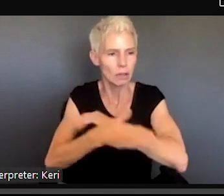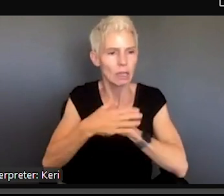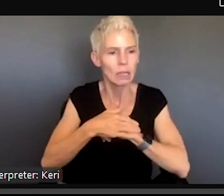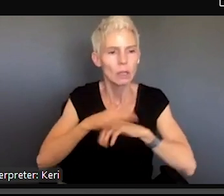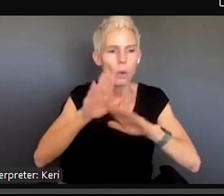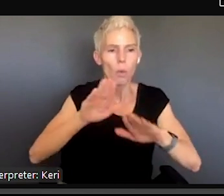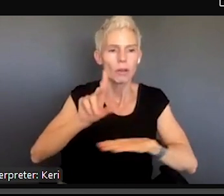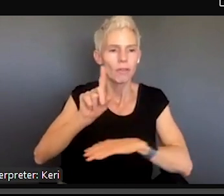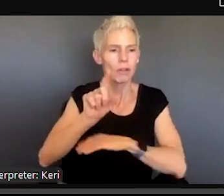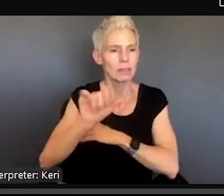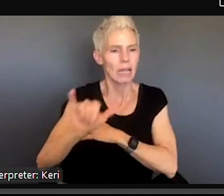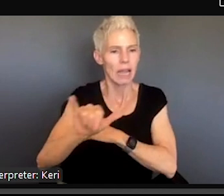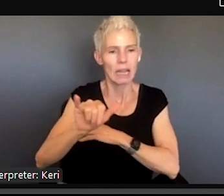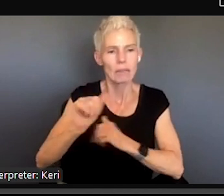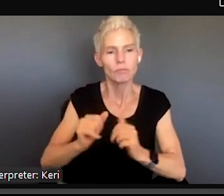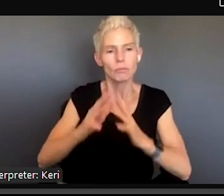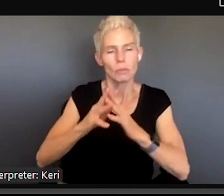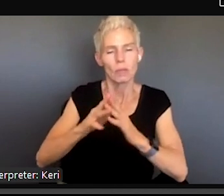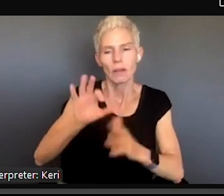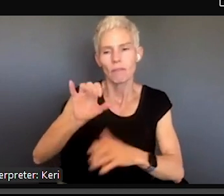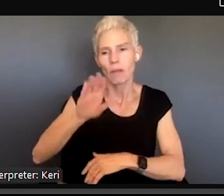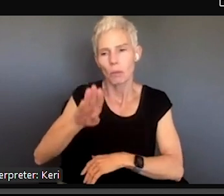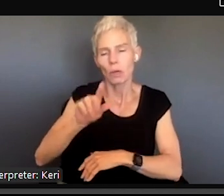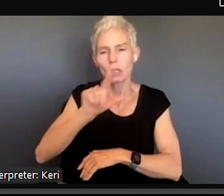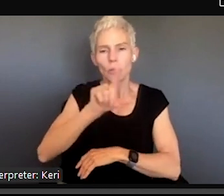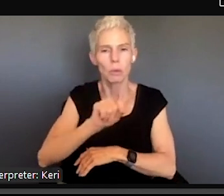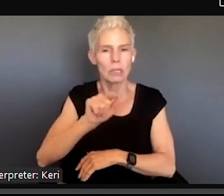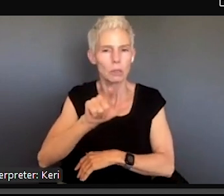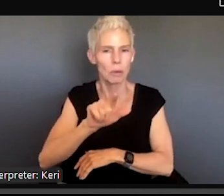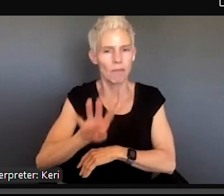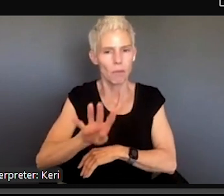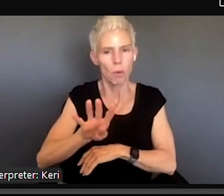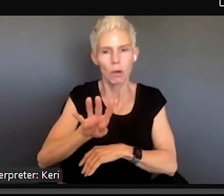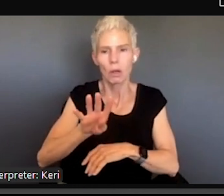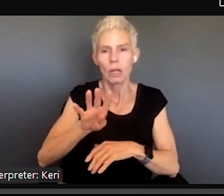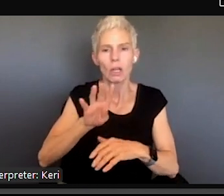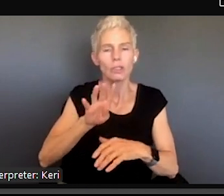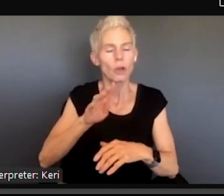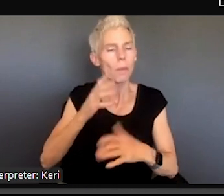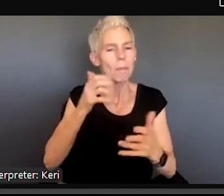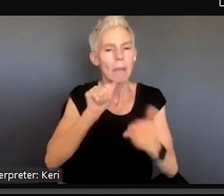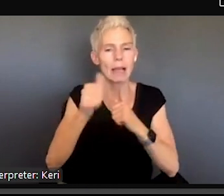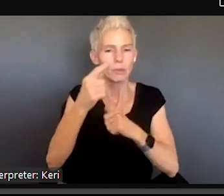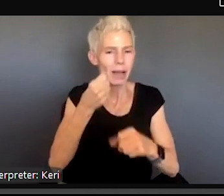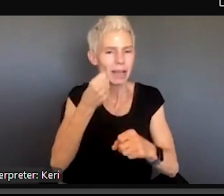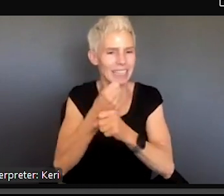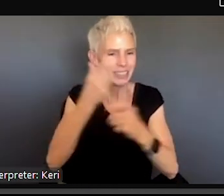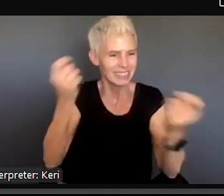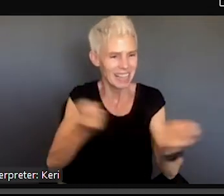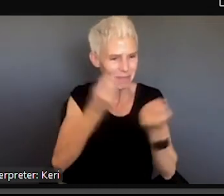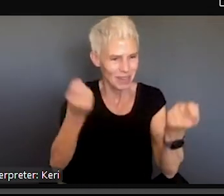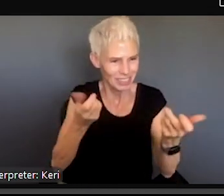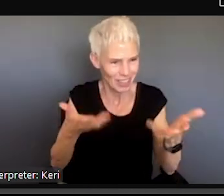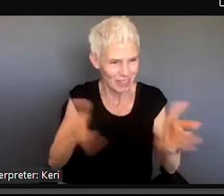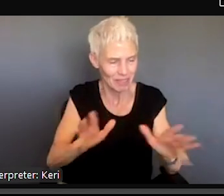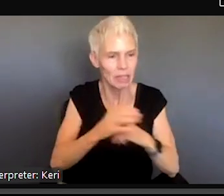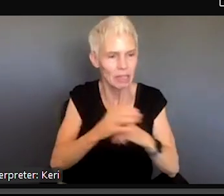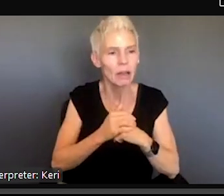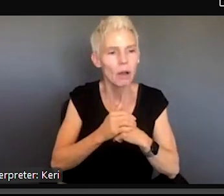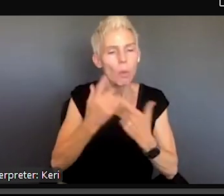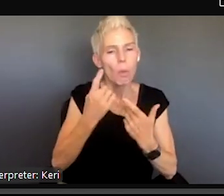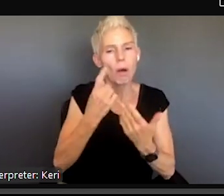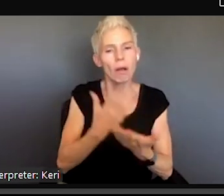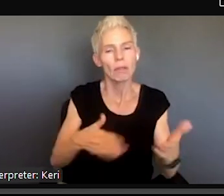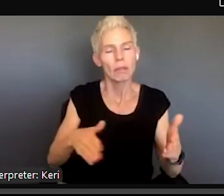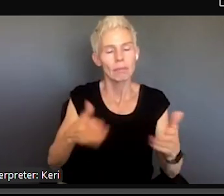warm line launched February of 2024. So we have gone past the 1-year anniversary. And the thing that's really